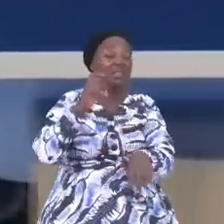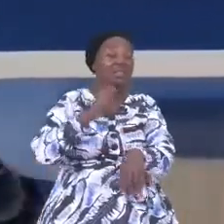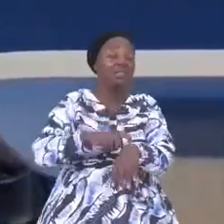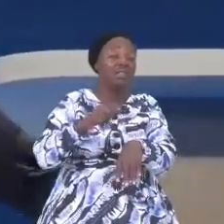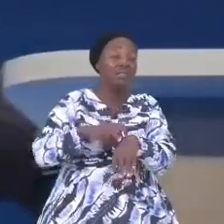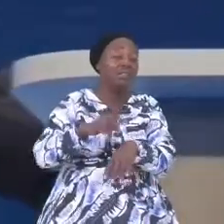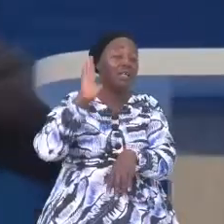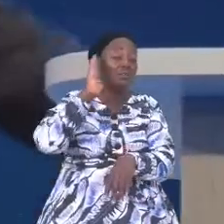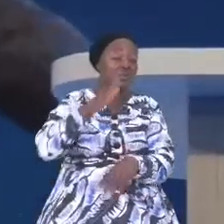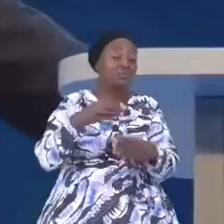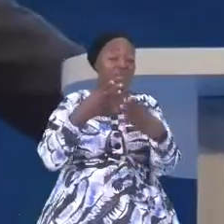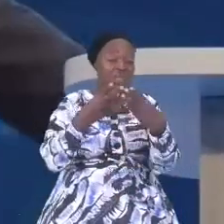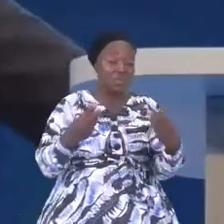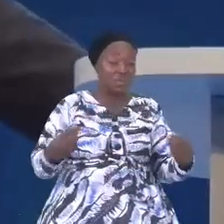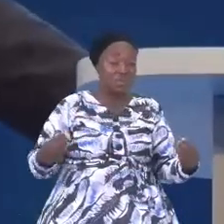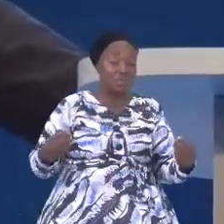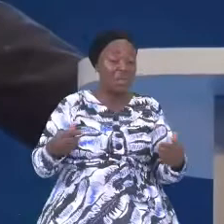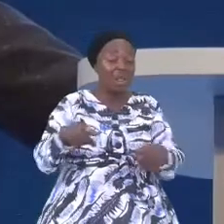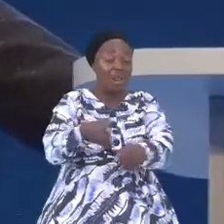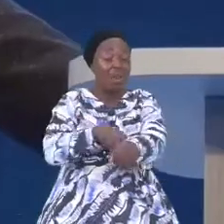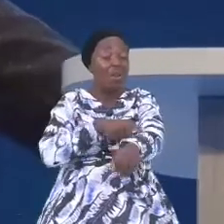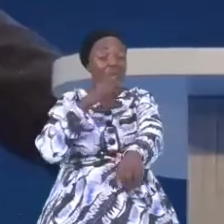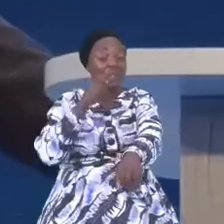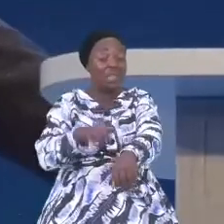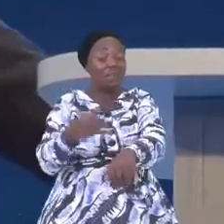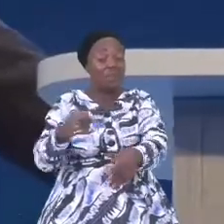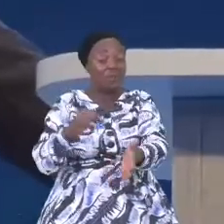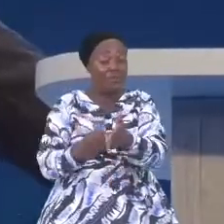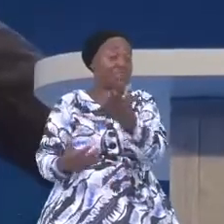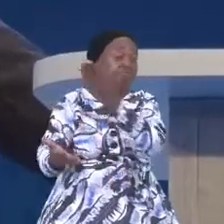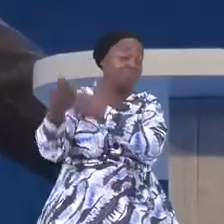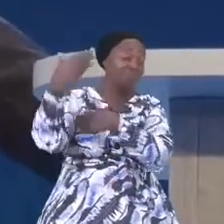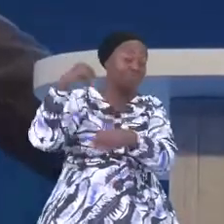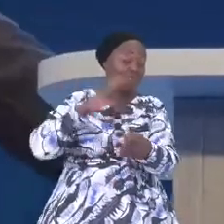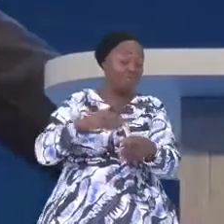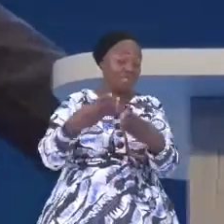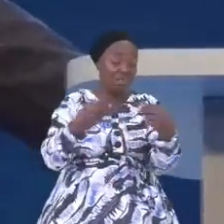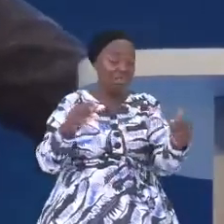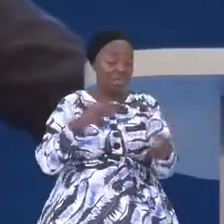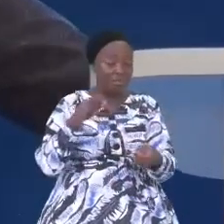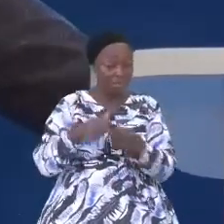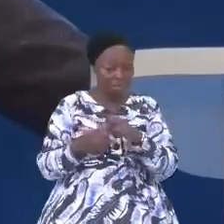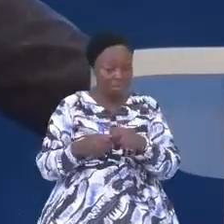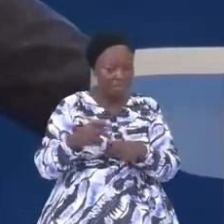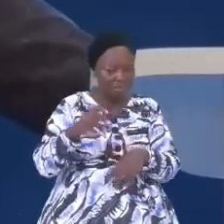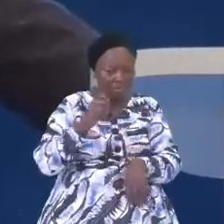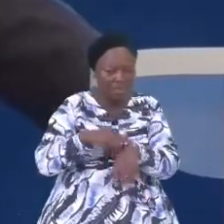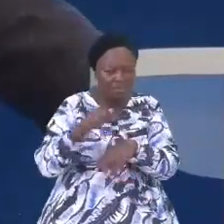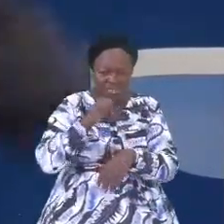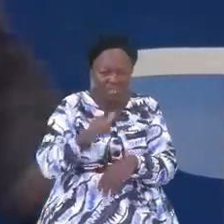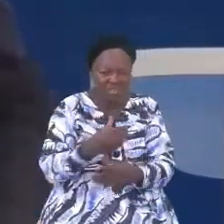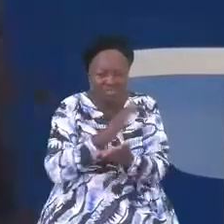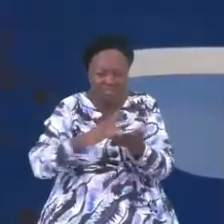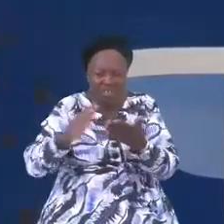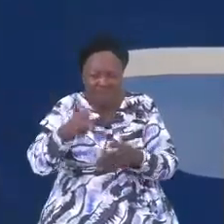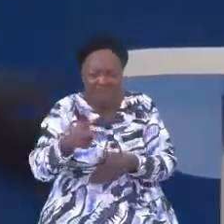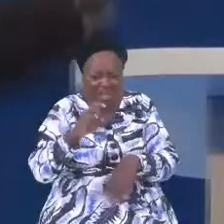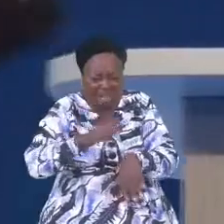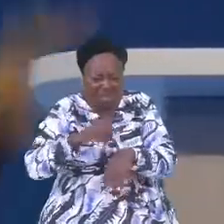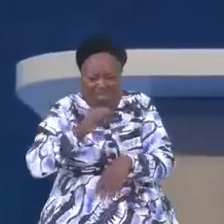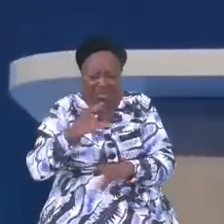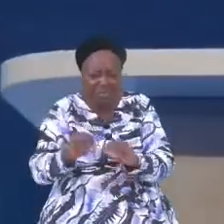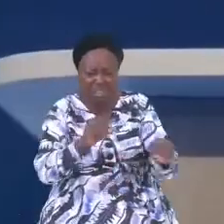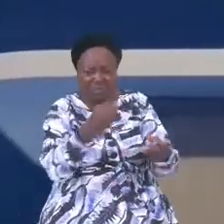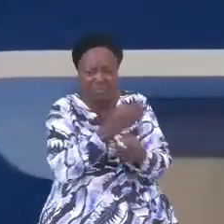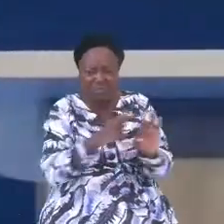will solve the problem. Time will not forgive you. Time will not set you free. Time will not